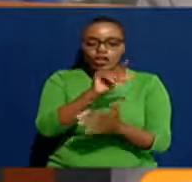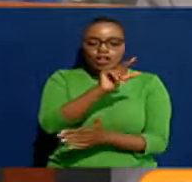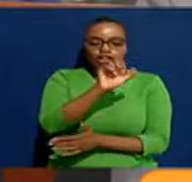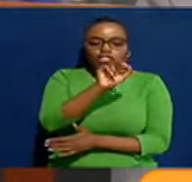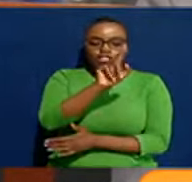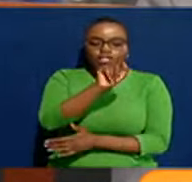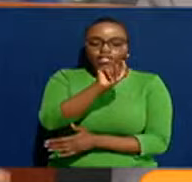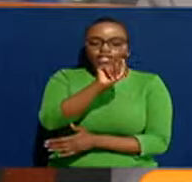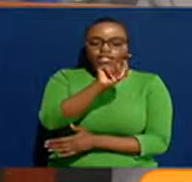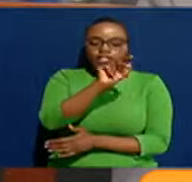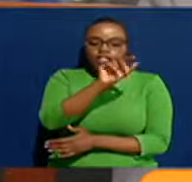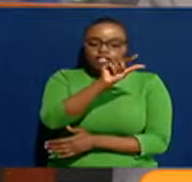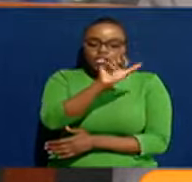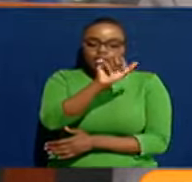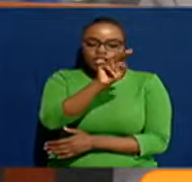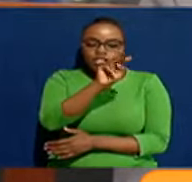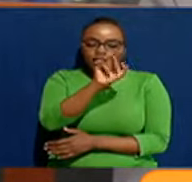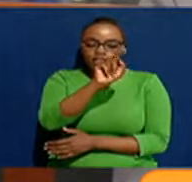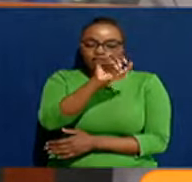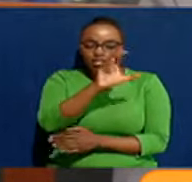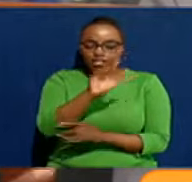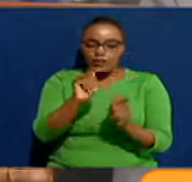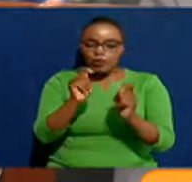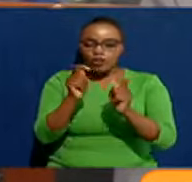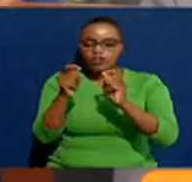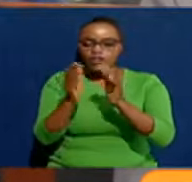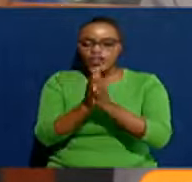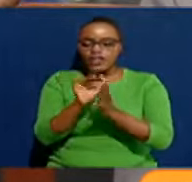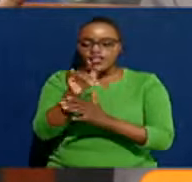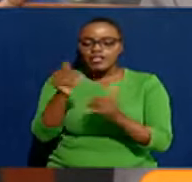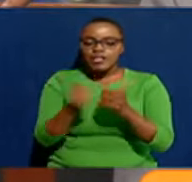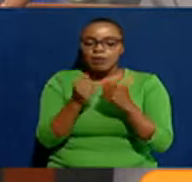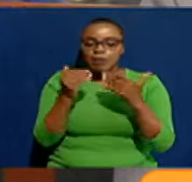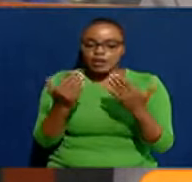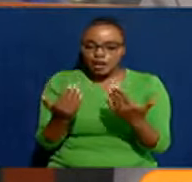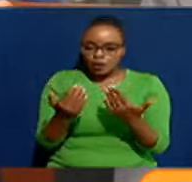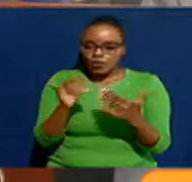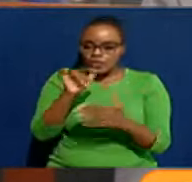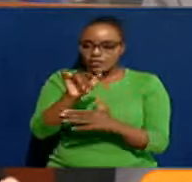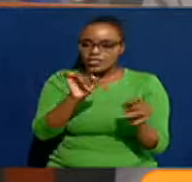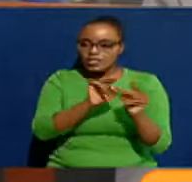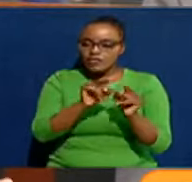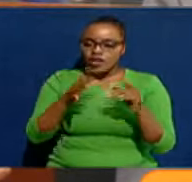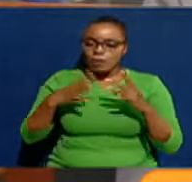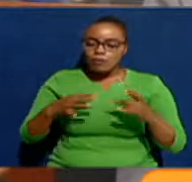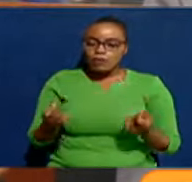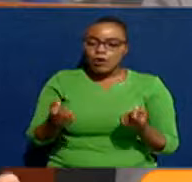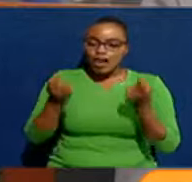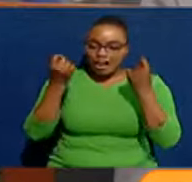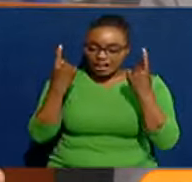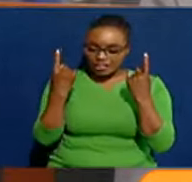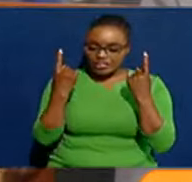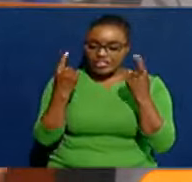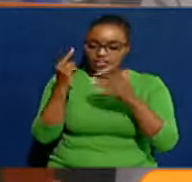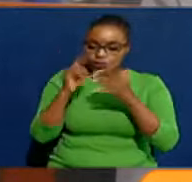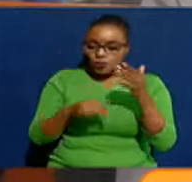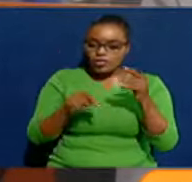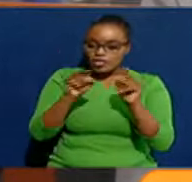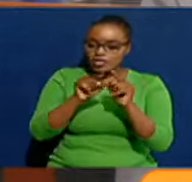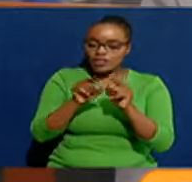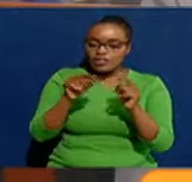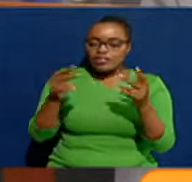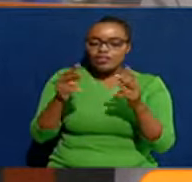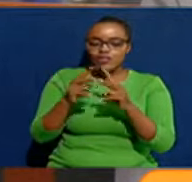modified from a bacteria E. coli. And how did it happen? Just a little bit of history so that people understand that it's really